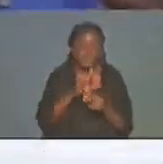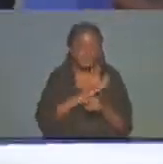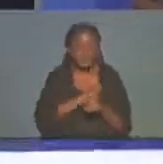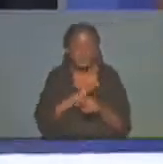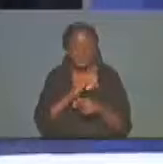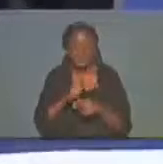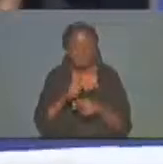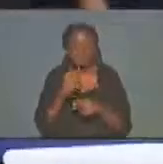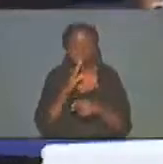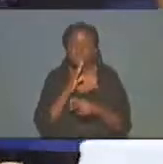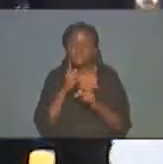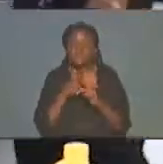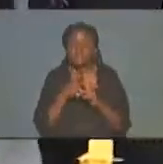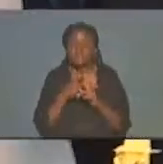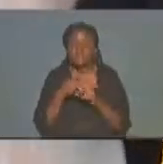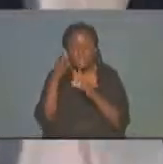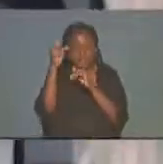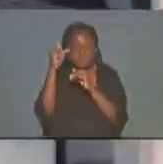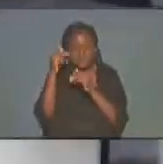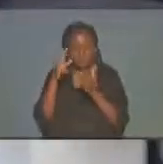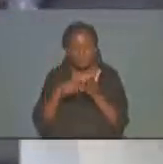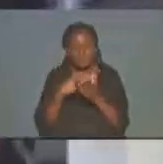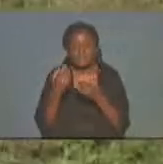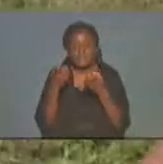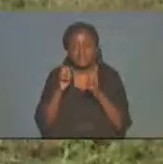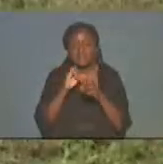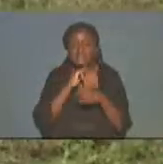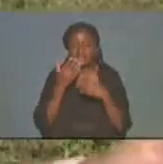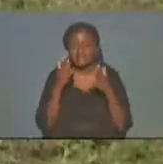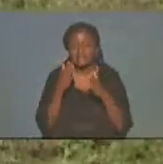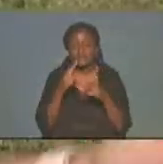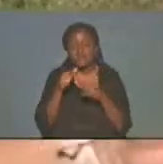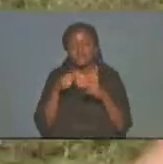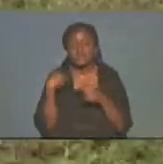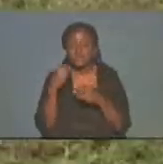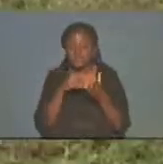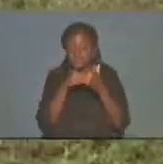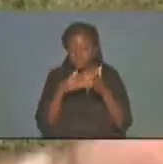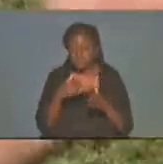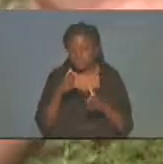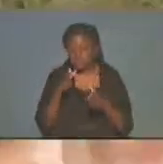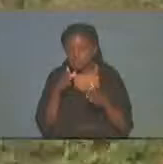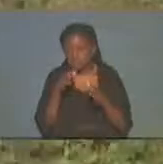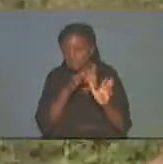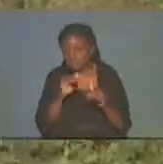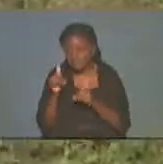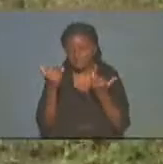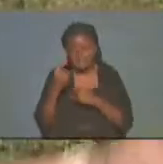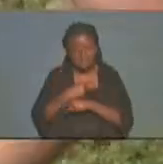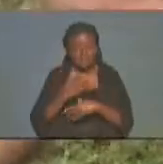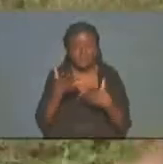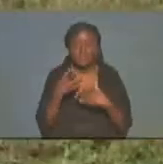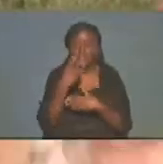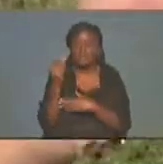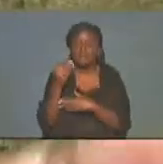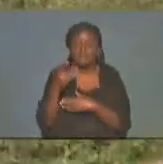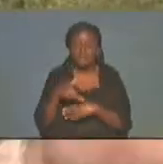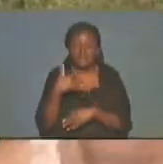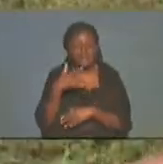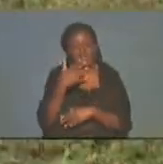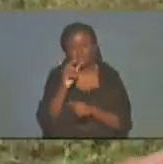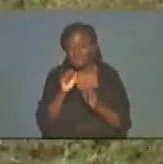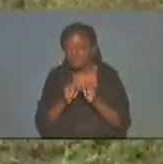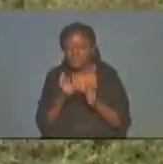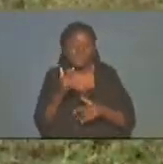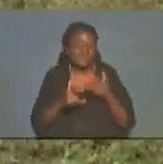to expectations once the event is over. When our students walk away today, we want them feeling that they are so excited to be